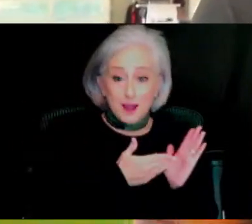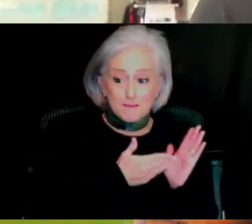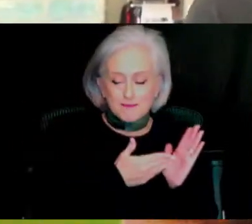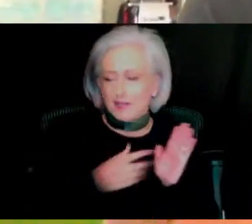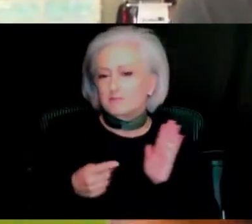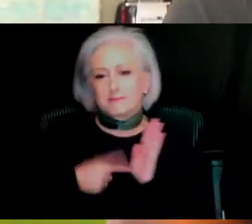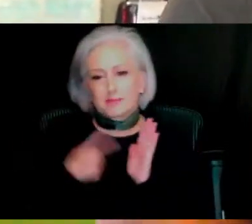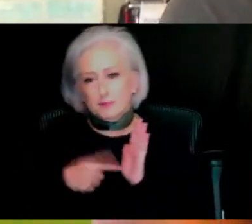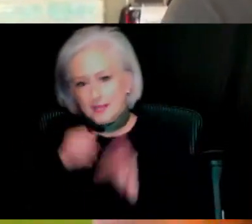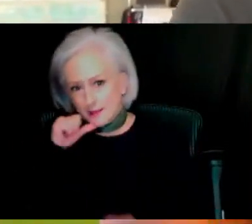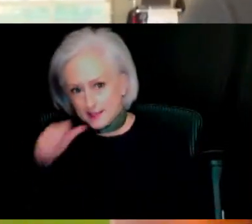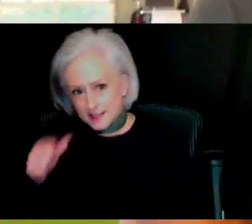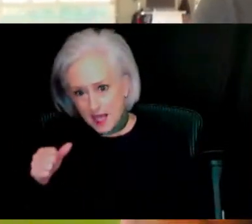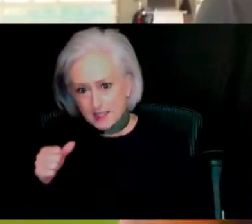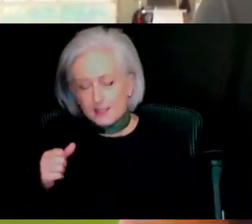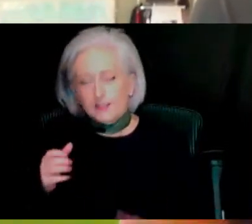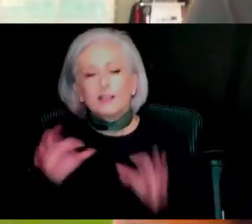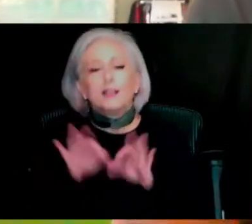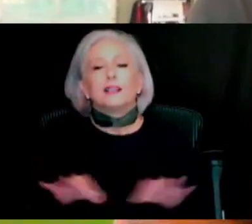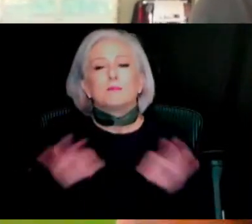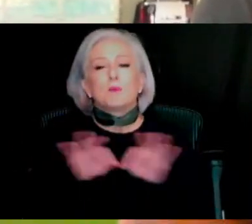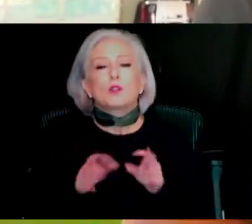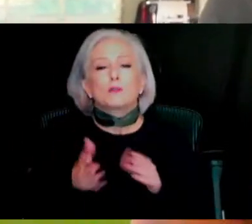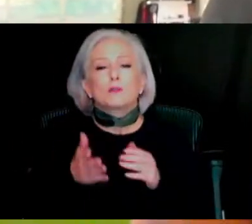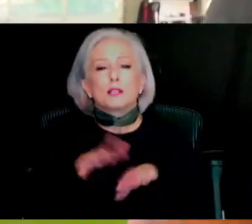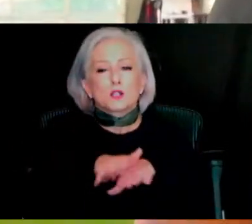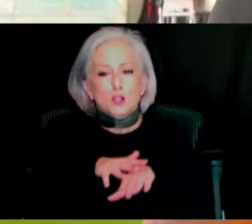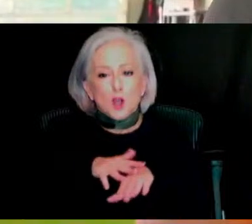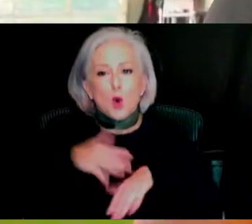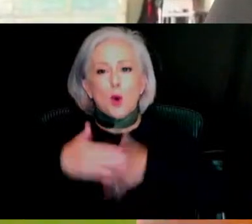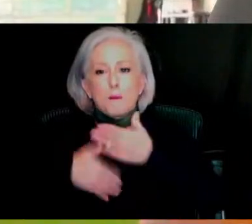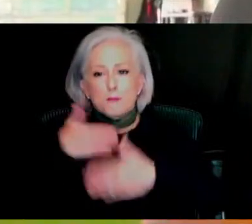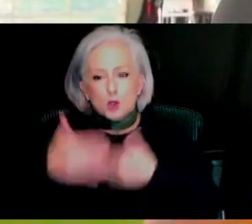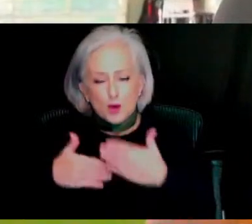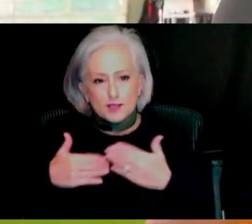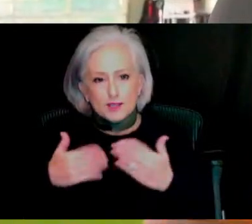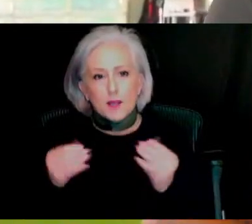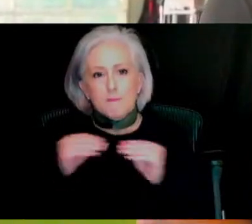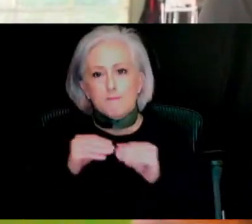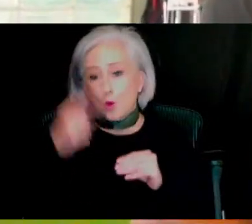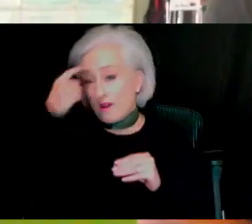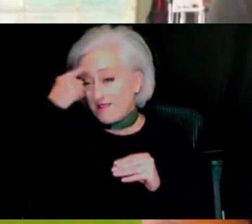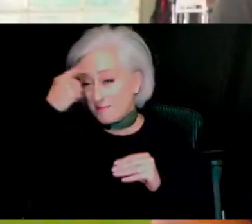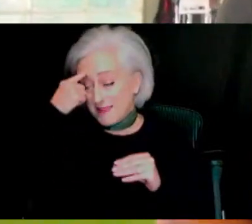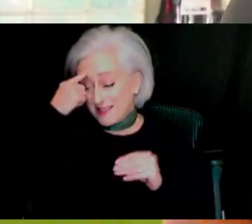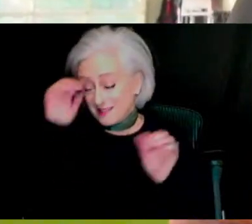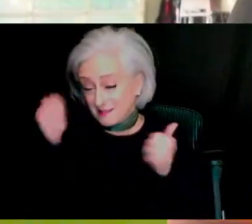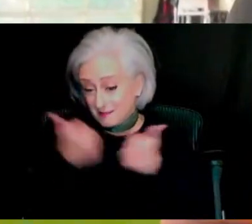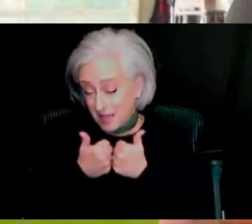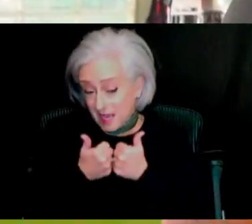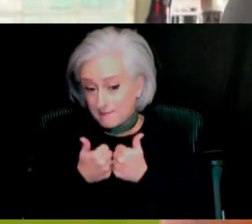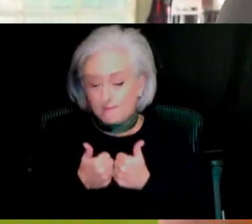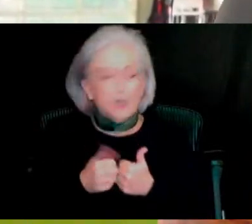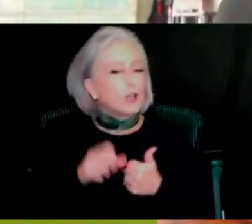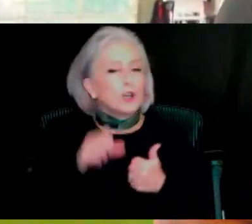gradually progress them, and more of it's a mental mind game of, hey, you're not where you were, but you're going to be there twice as fast as you were when it first took